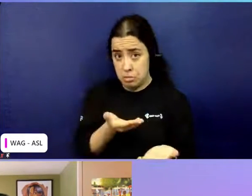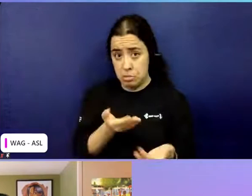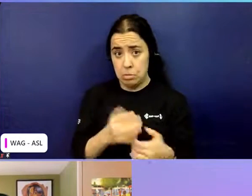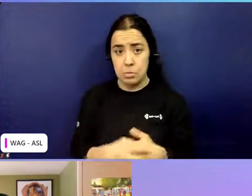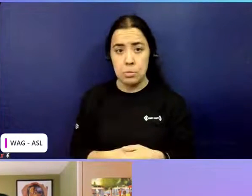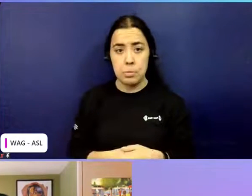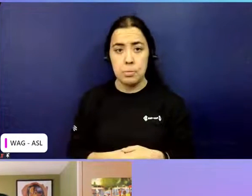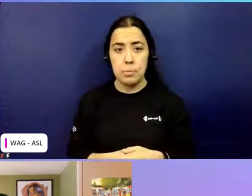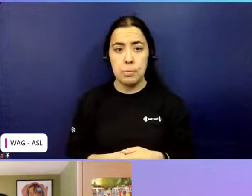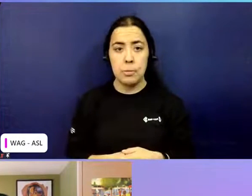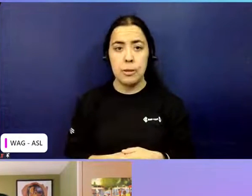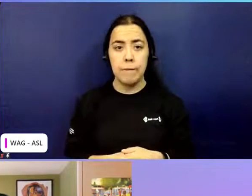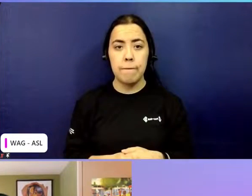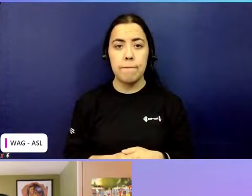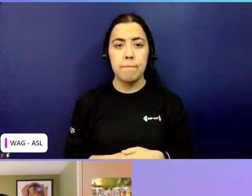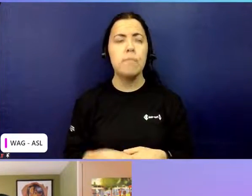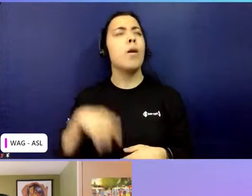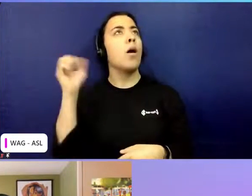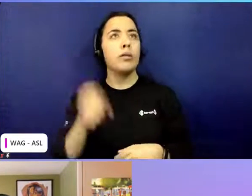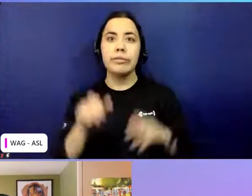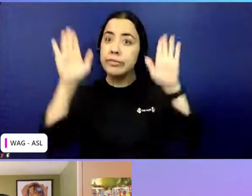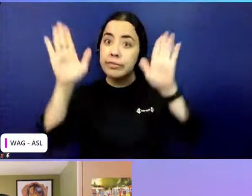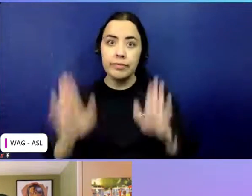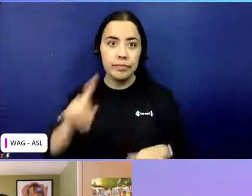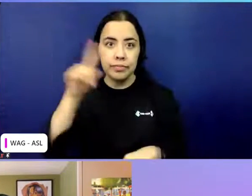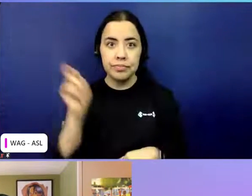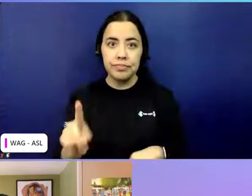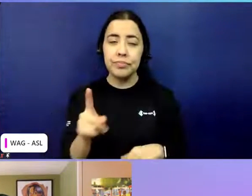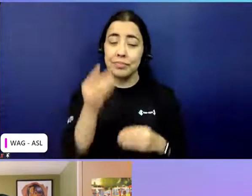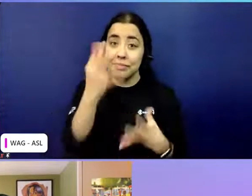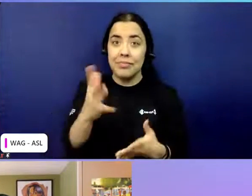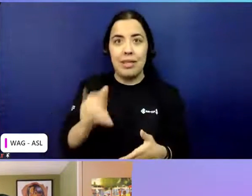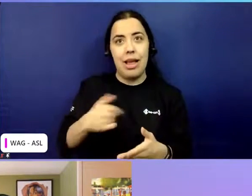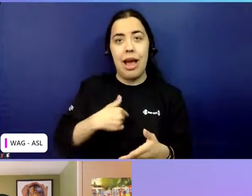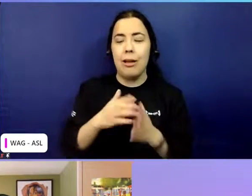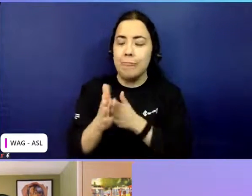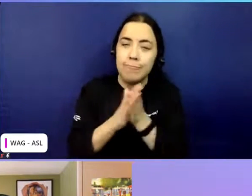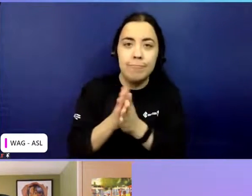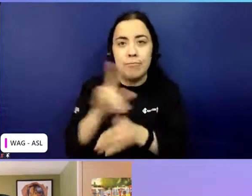a fantastic question. And truth be told, a huge passion of mine.